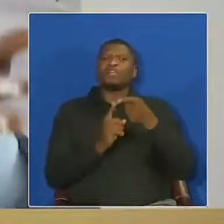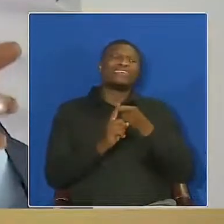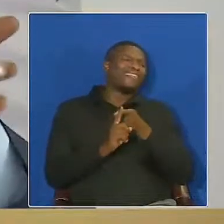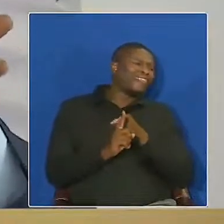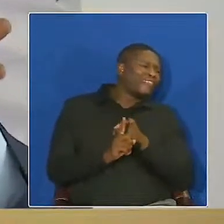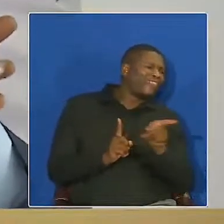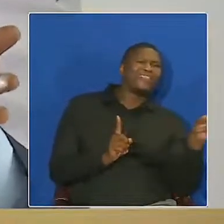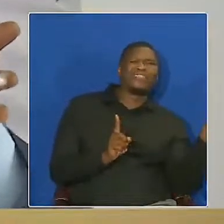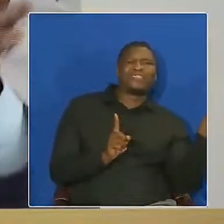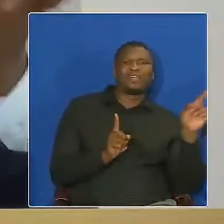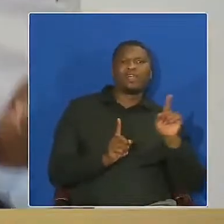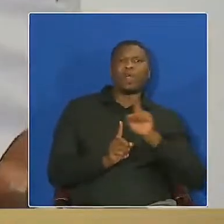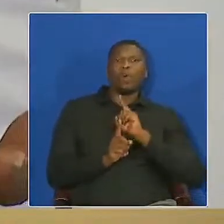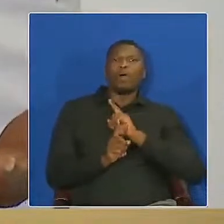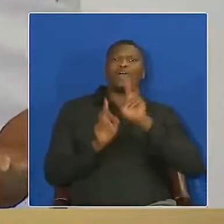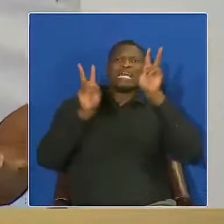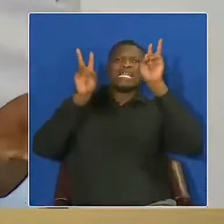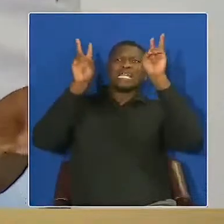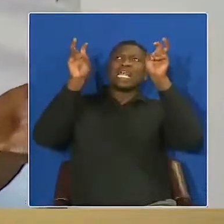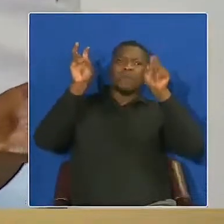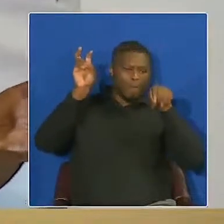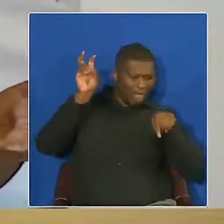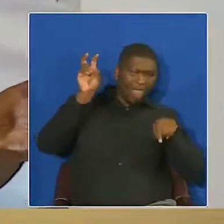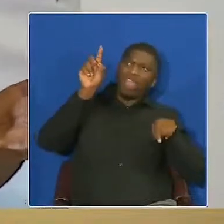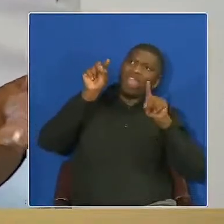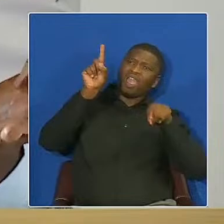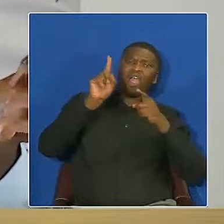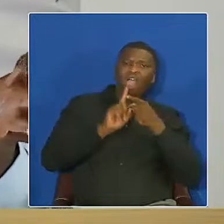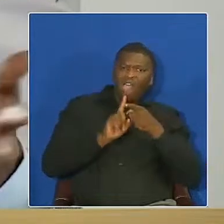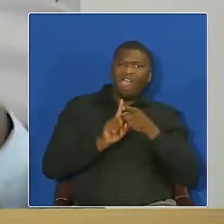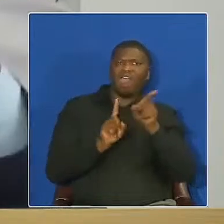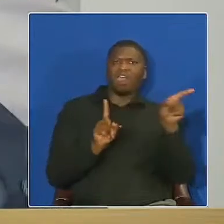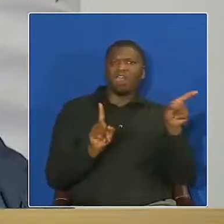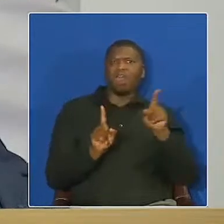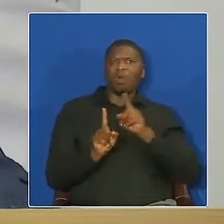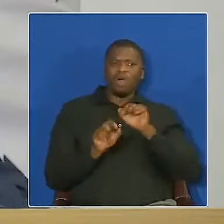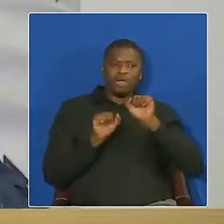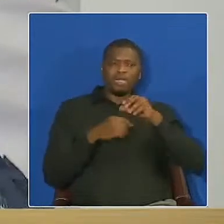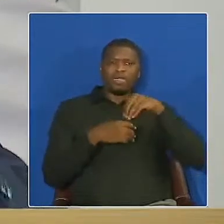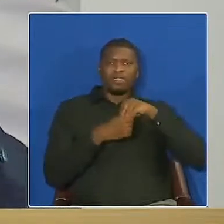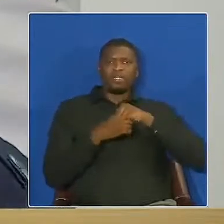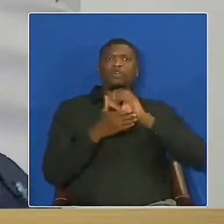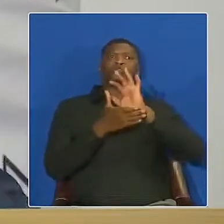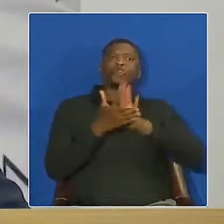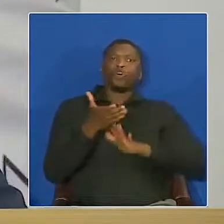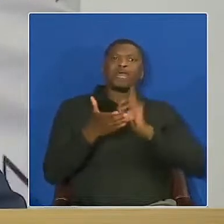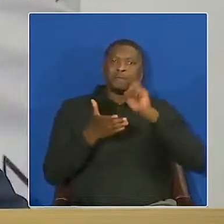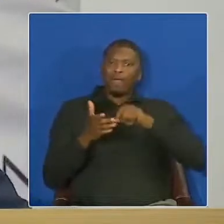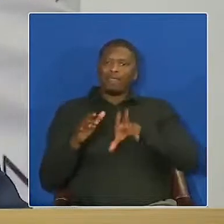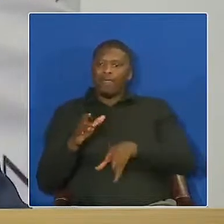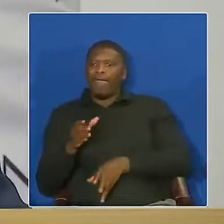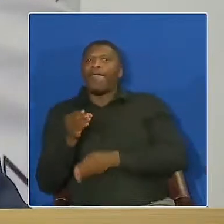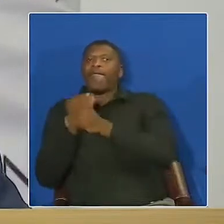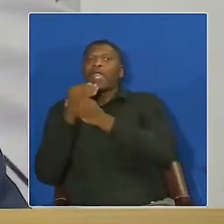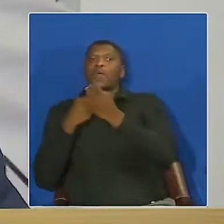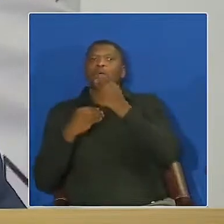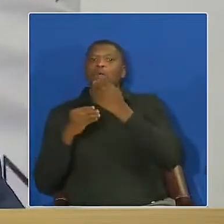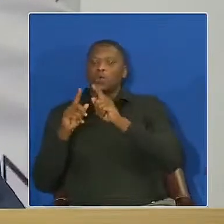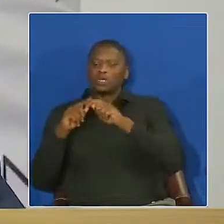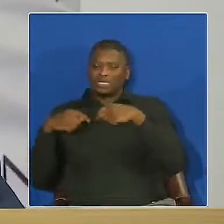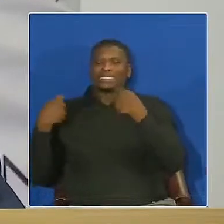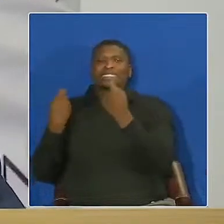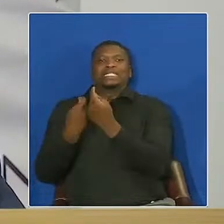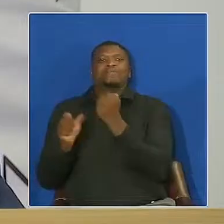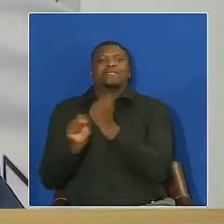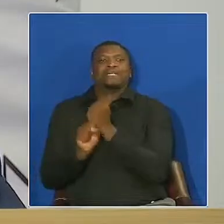say irrelevant because of the heading. Now, because in this story, there must be something that talks to the political